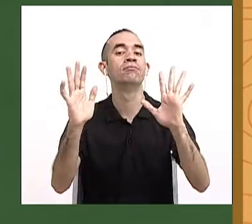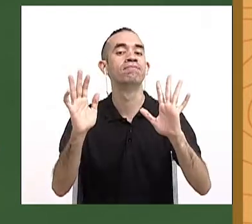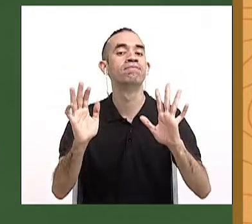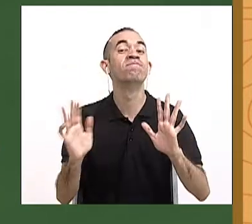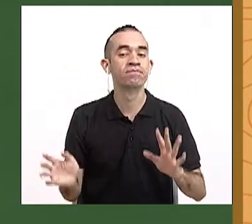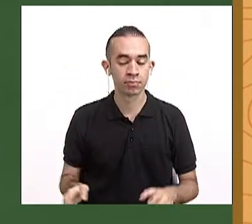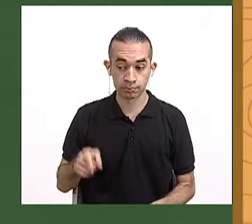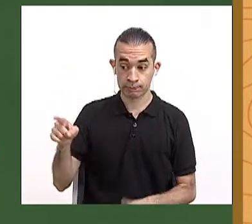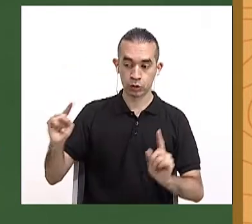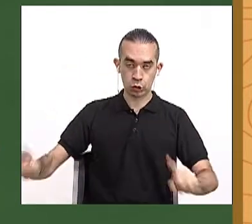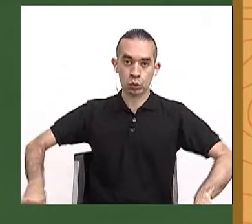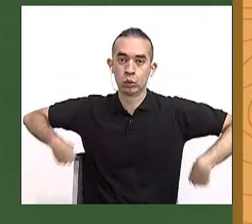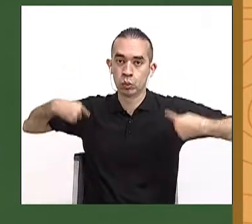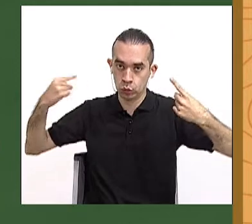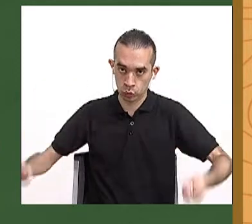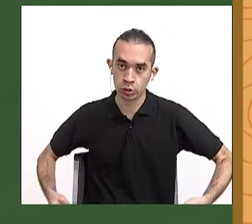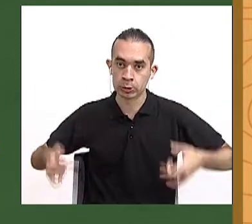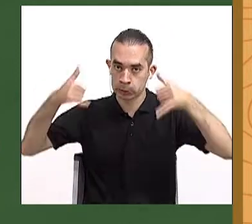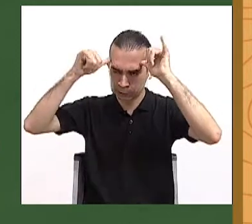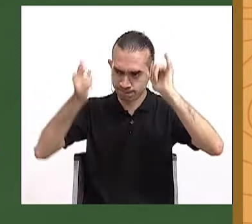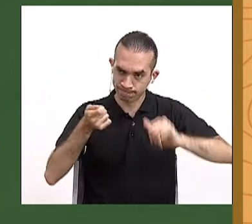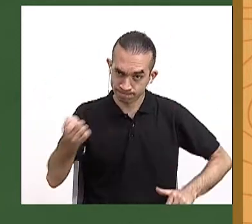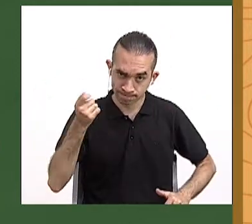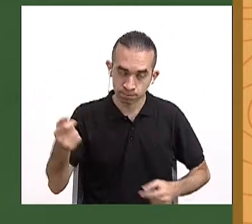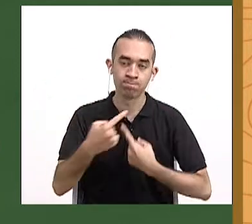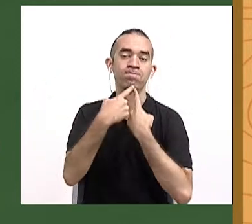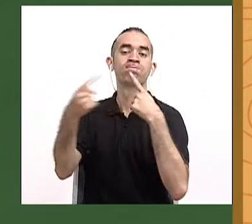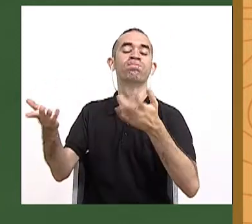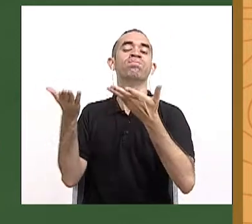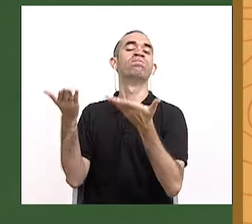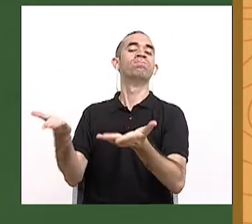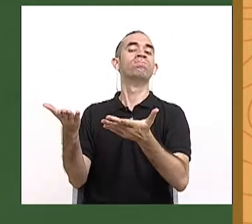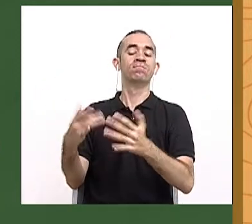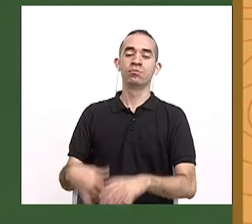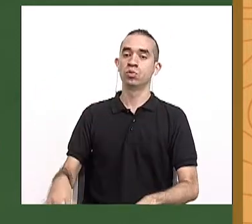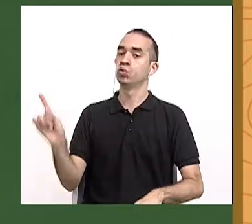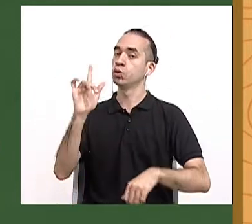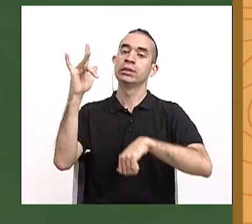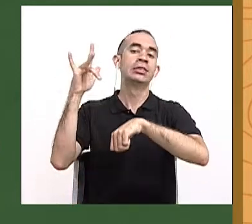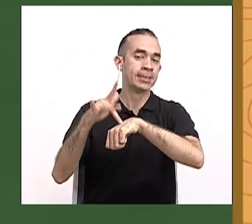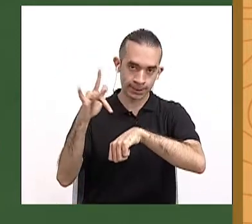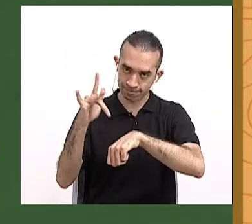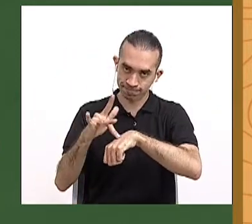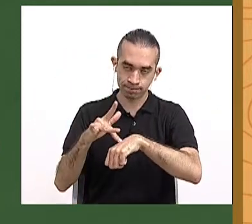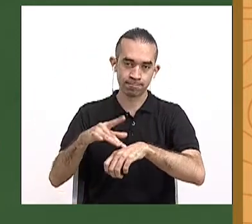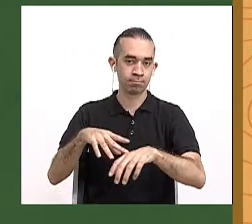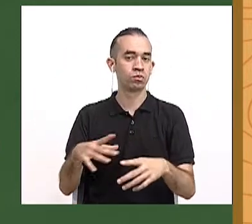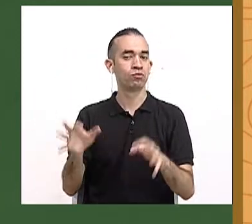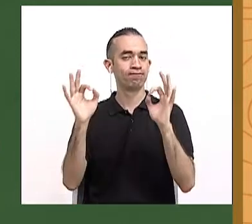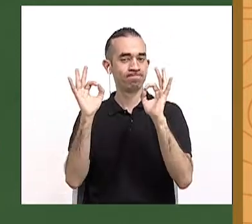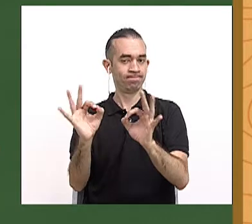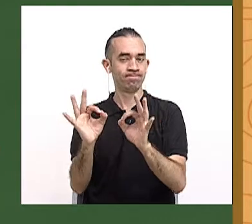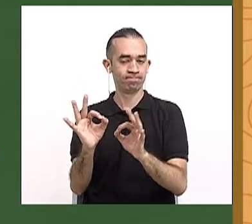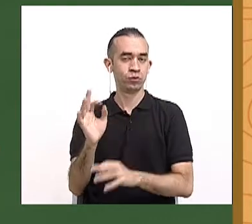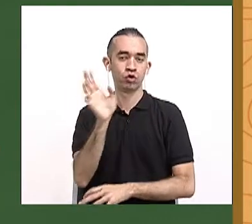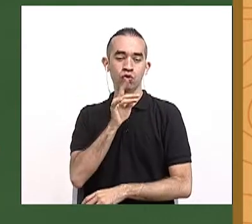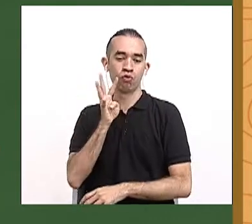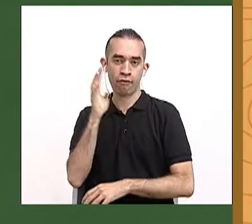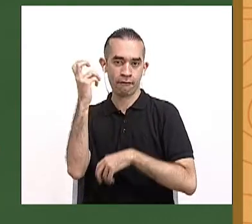as intangible cultural heritage of humanity? Yes, it was because they included